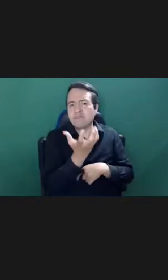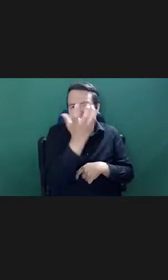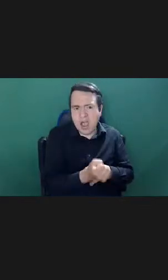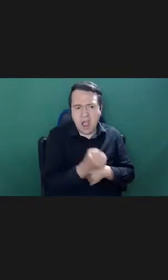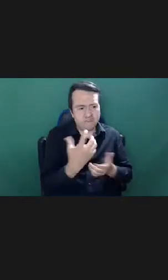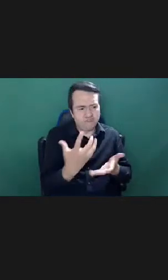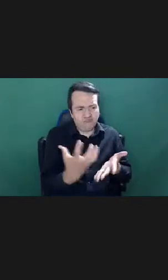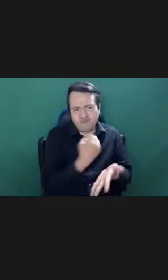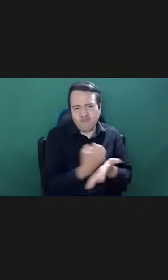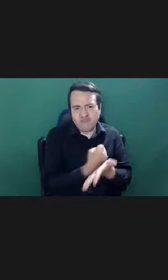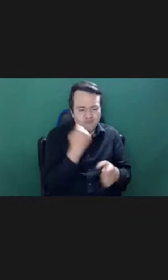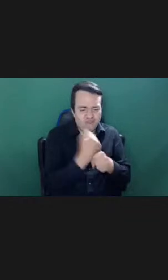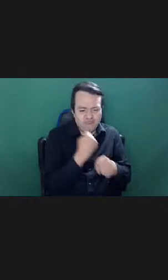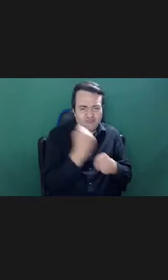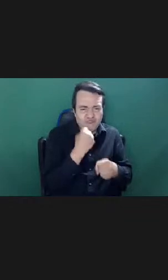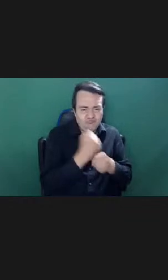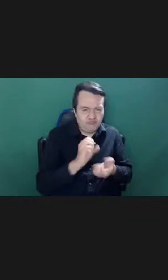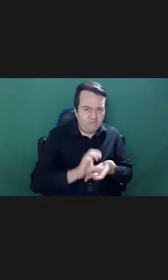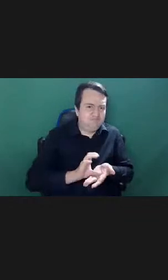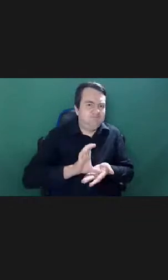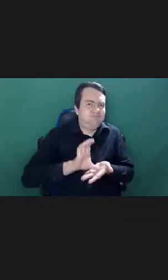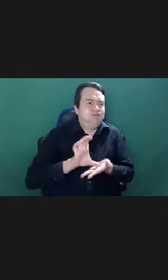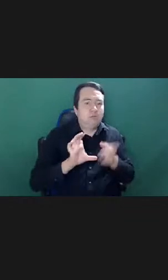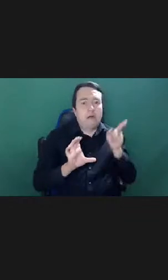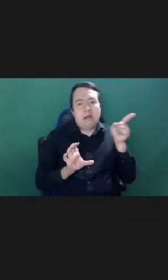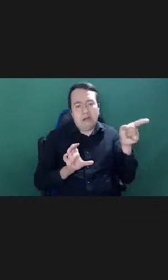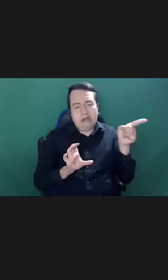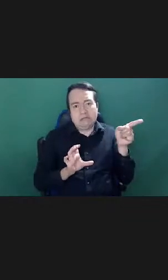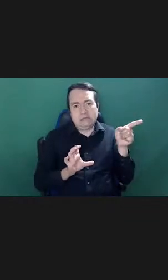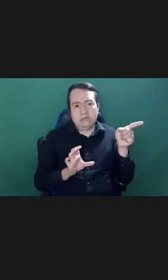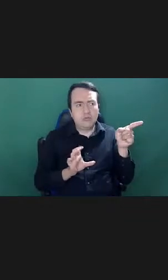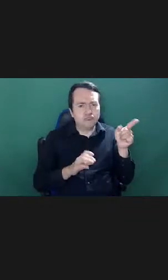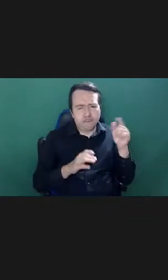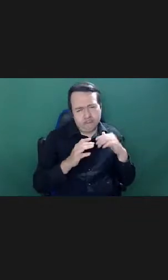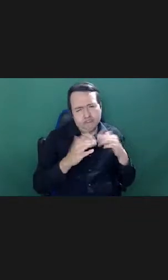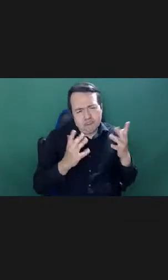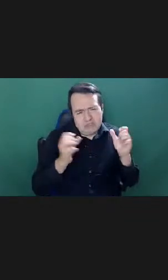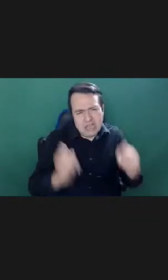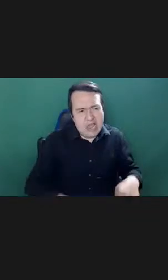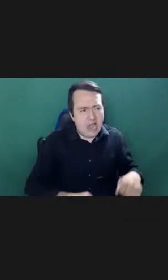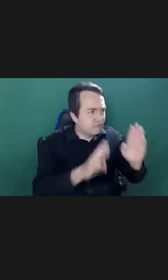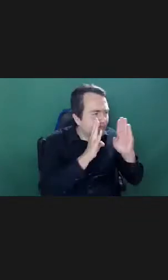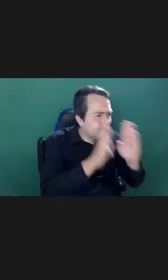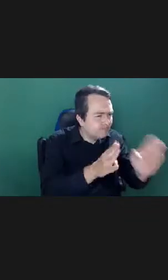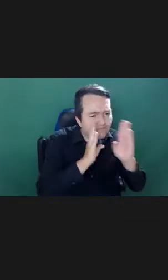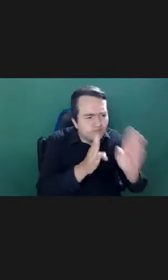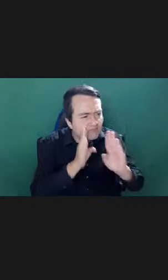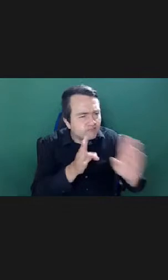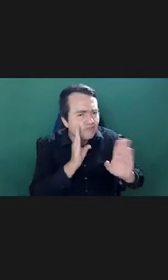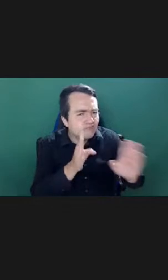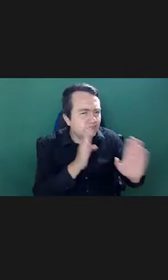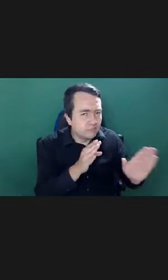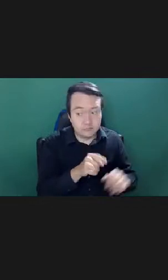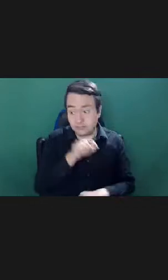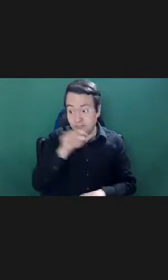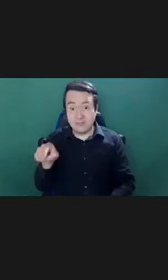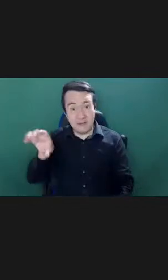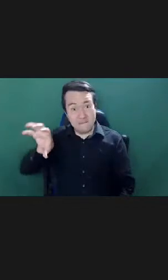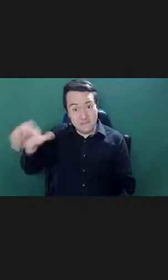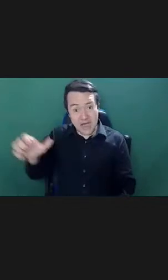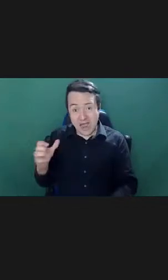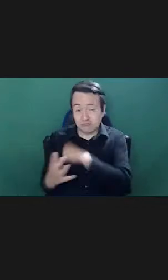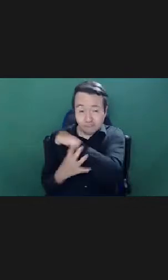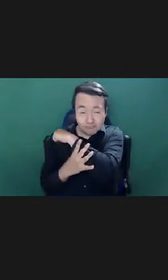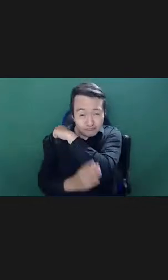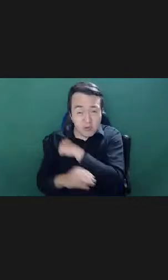times the effective coverage of low-income countries, which is larger than globally. And by the way, these are only those countries of the Americas that we were able to study. And this